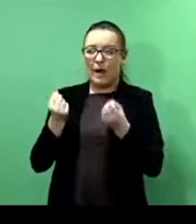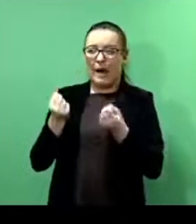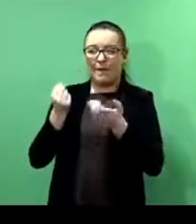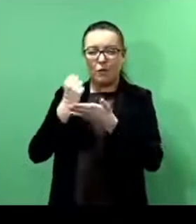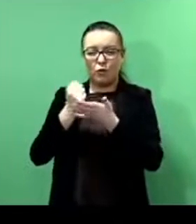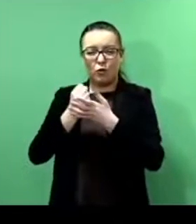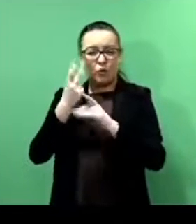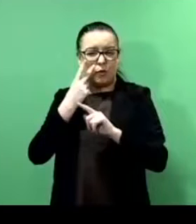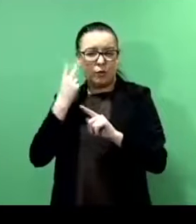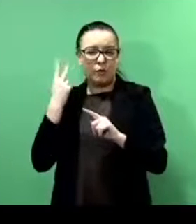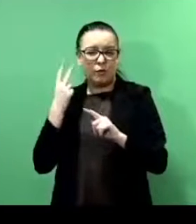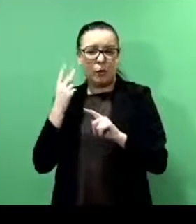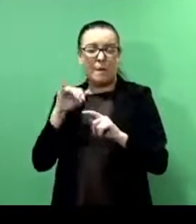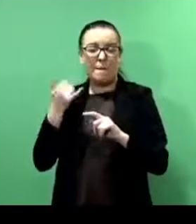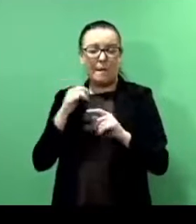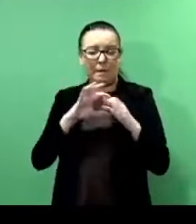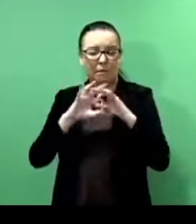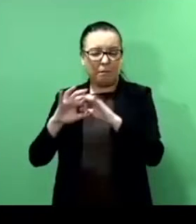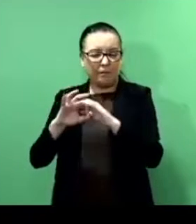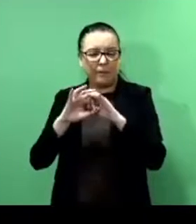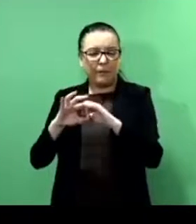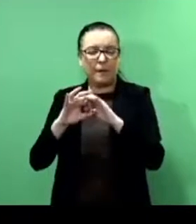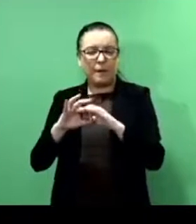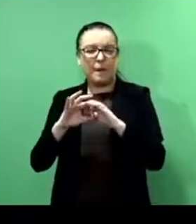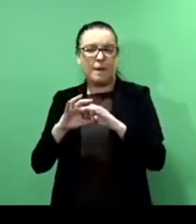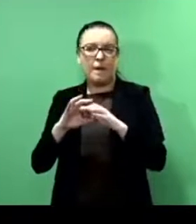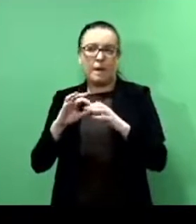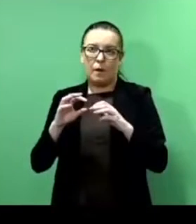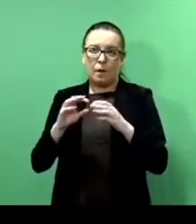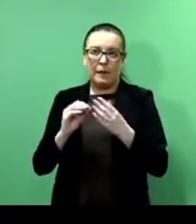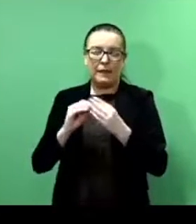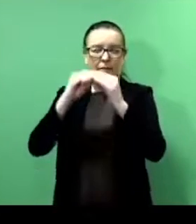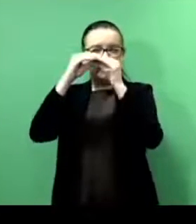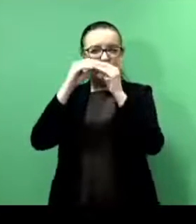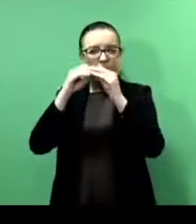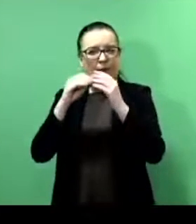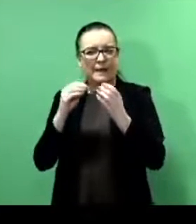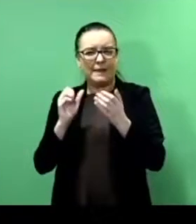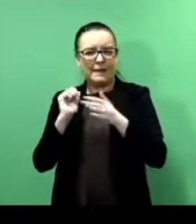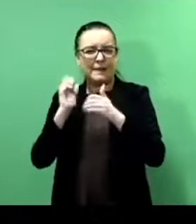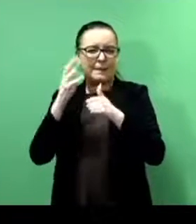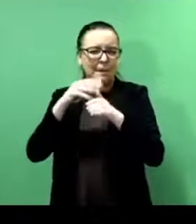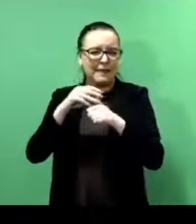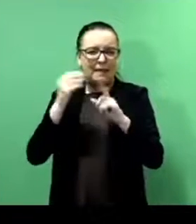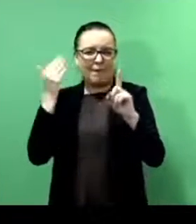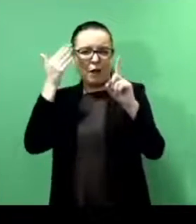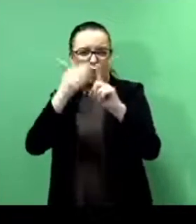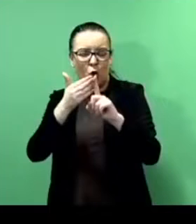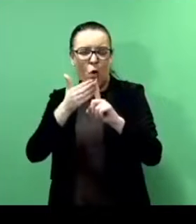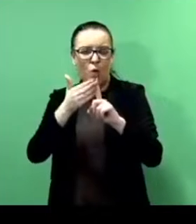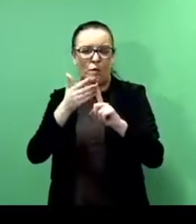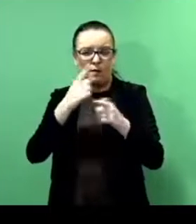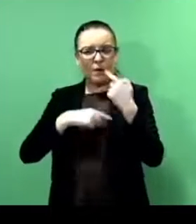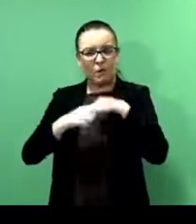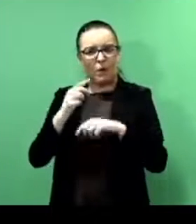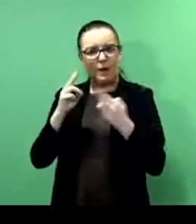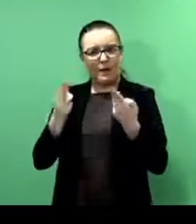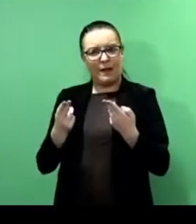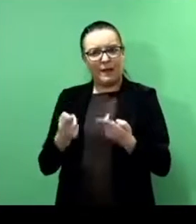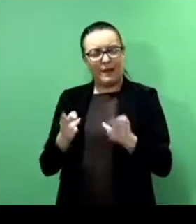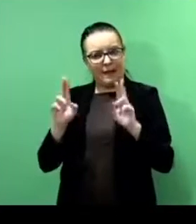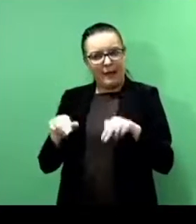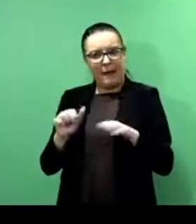professionals. And with that expertise and that collaborative approach, we try and come up with some specific goals, measurable goals, that we can set for that